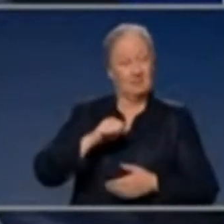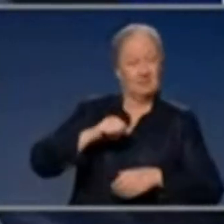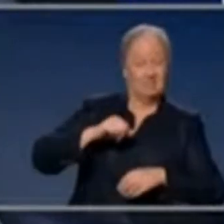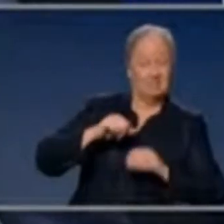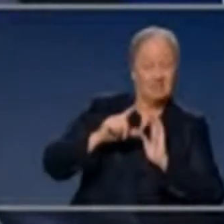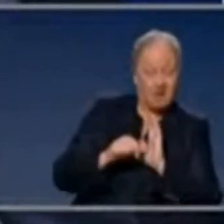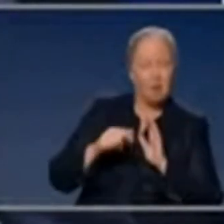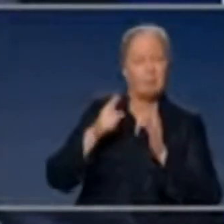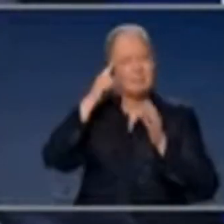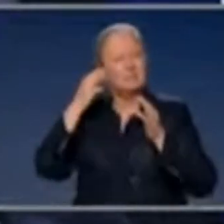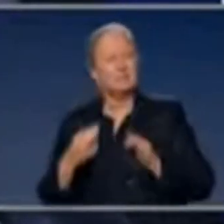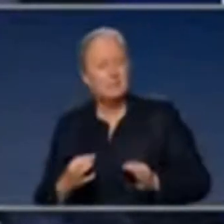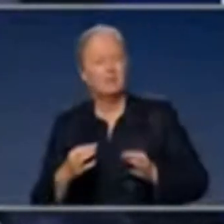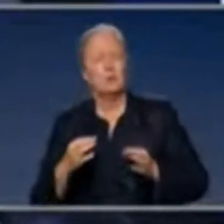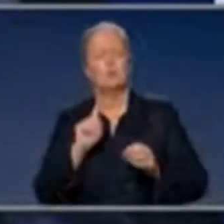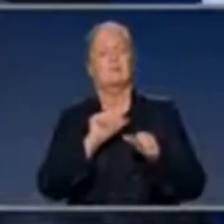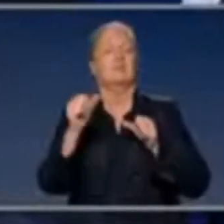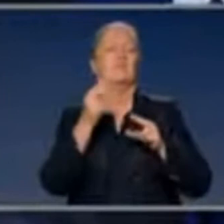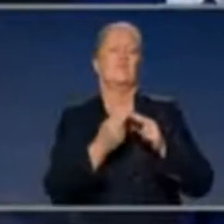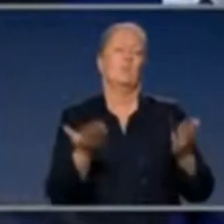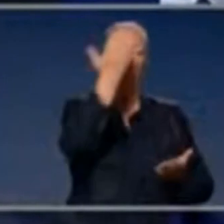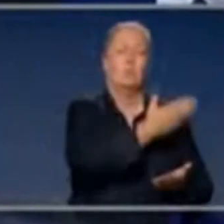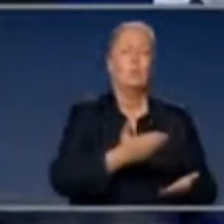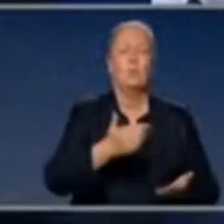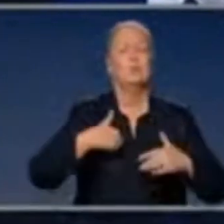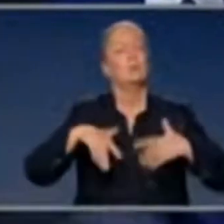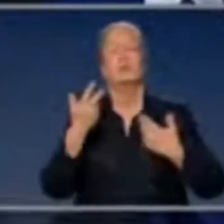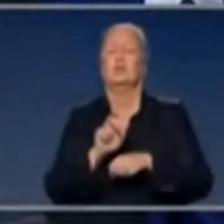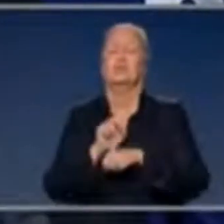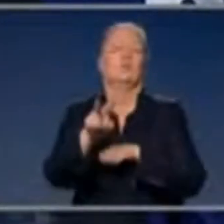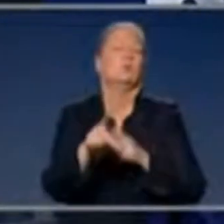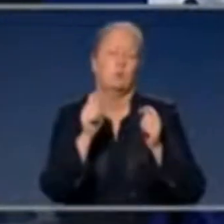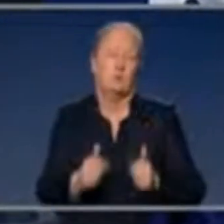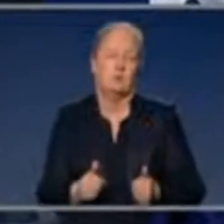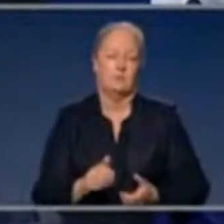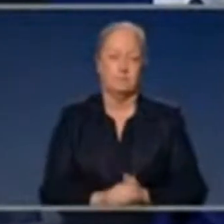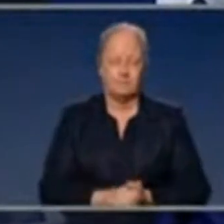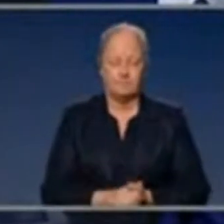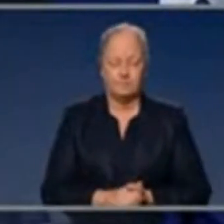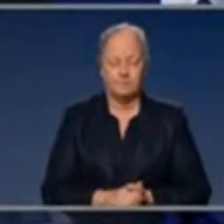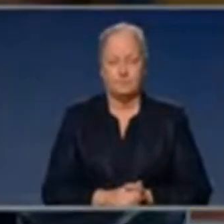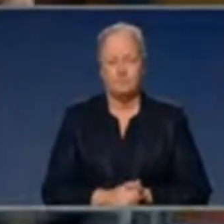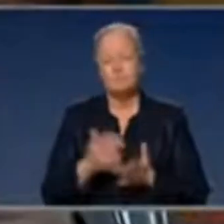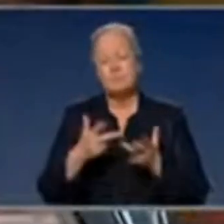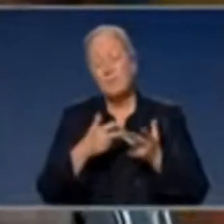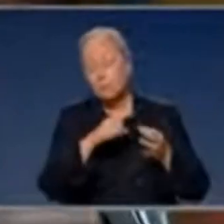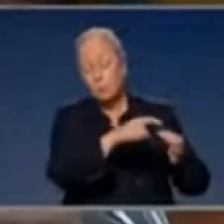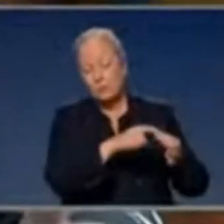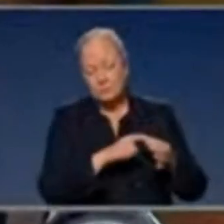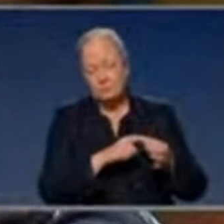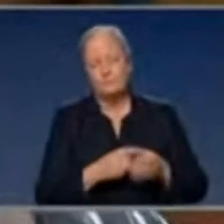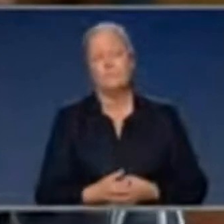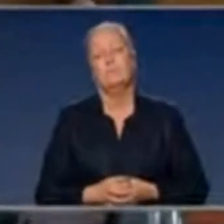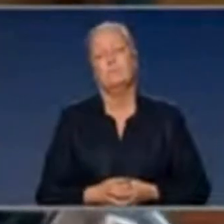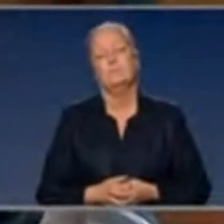time in the national interest, which is what we'll do. Yeah. I'll come over. You mentioned the retail figures there, so it's a nice segue. At